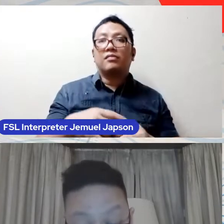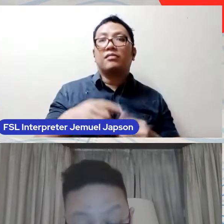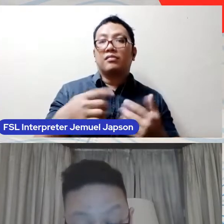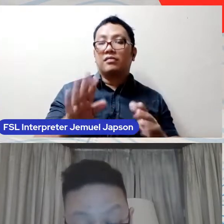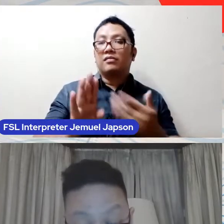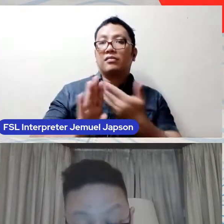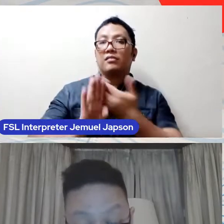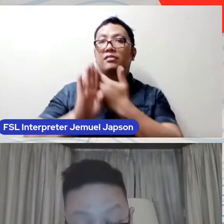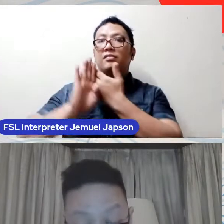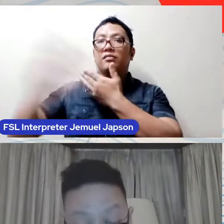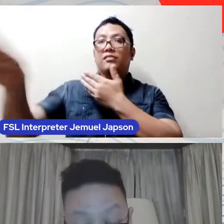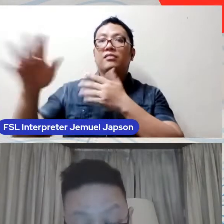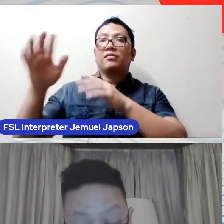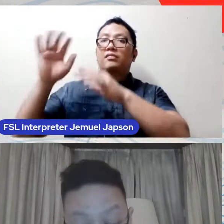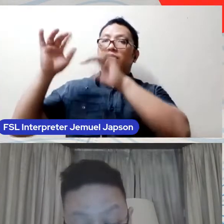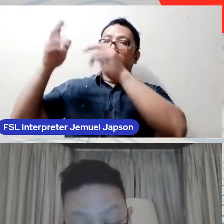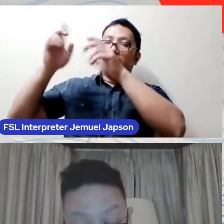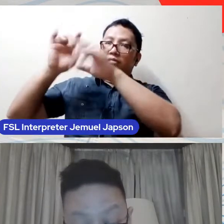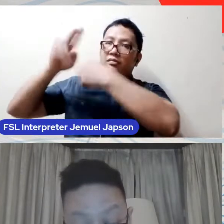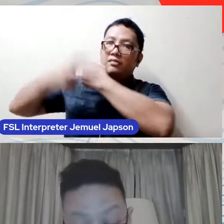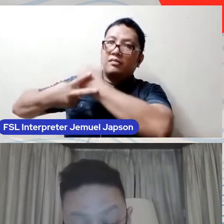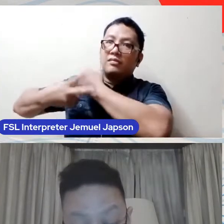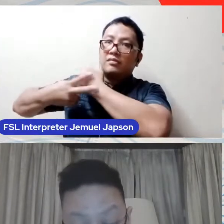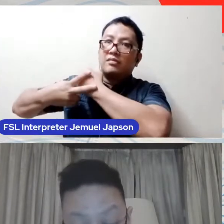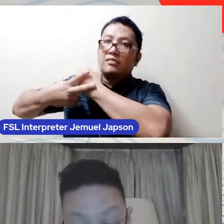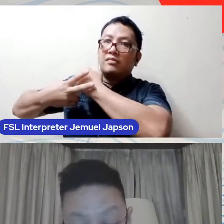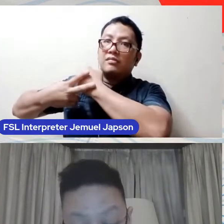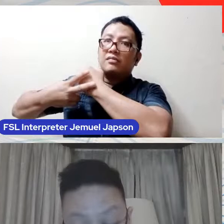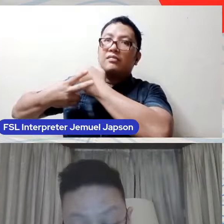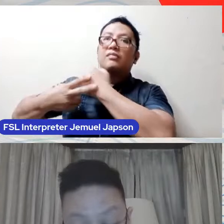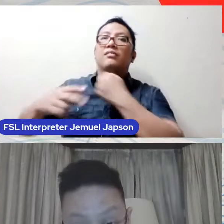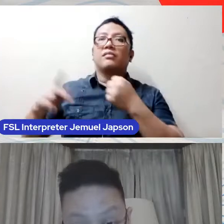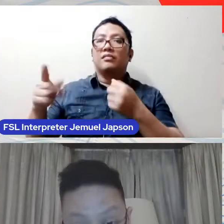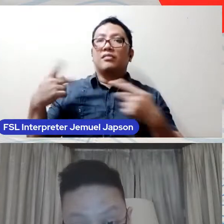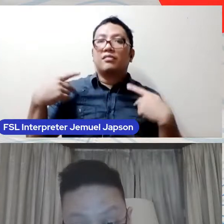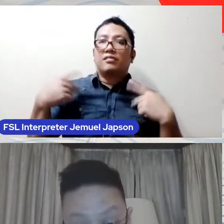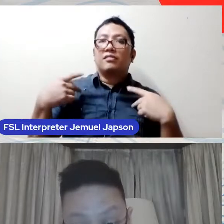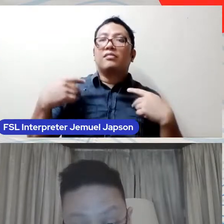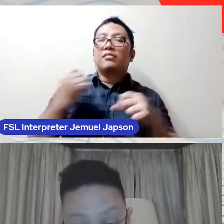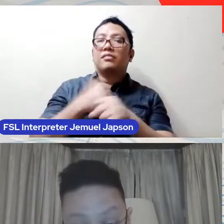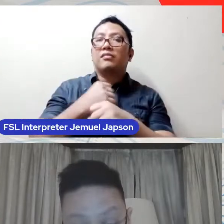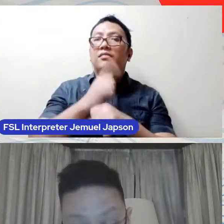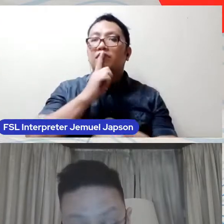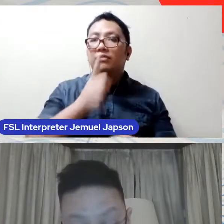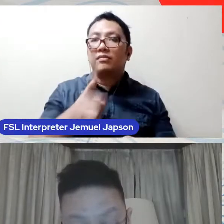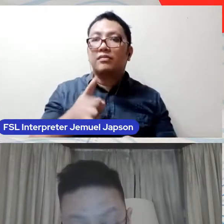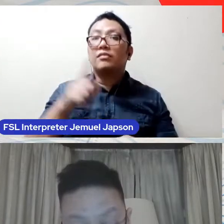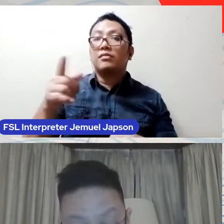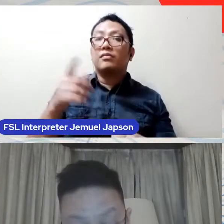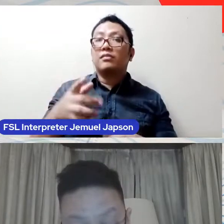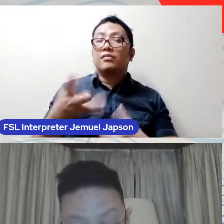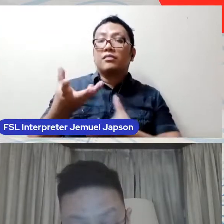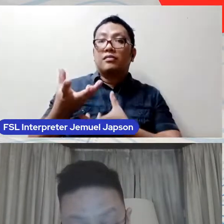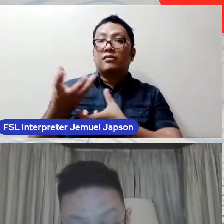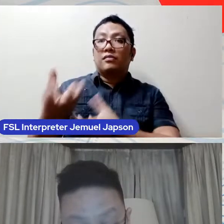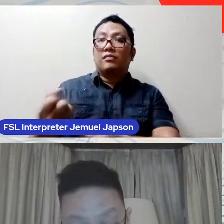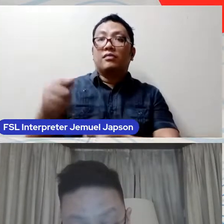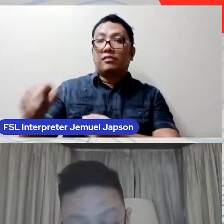ulit yan sa storage and, of course, COMELEC would have its internal security to make sure na yung integrity po ng ballot